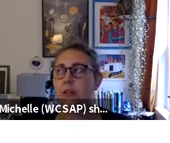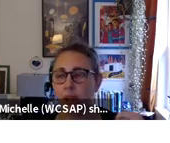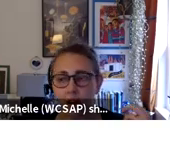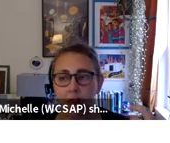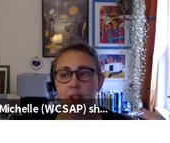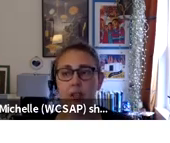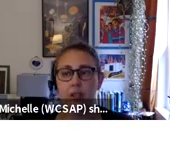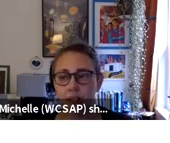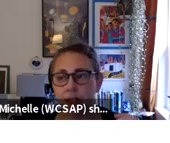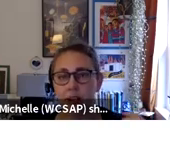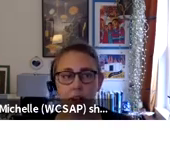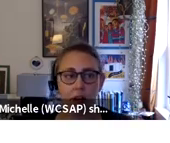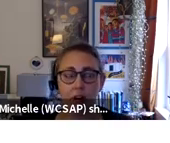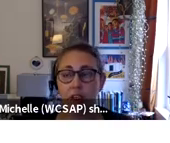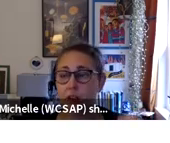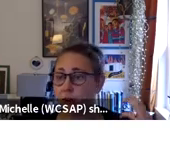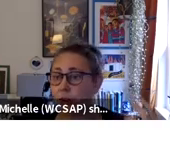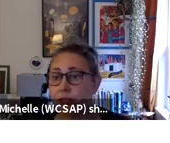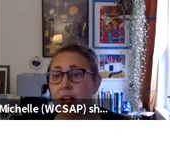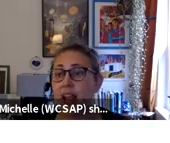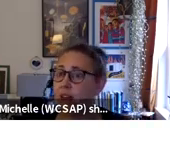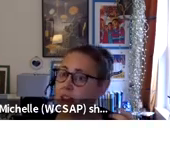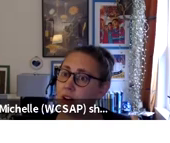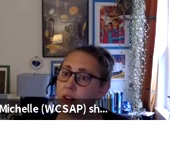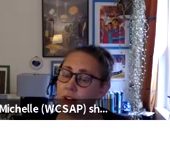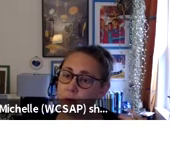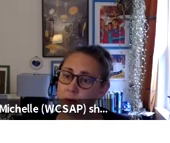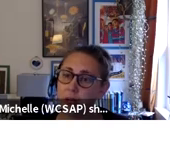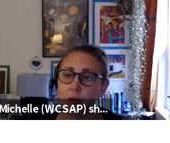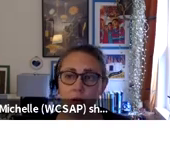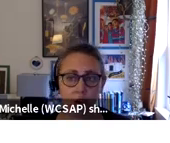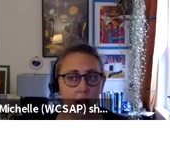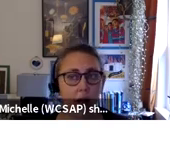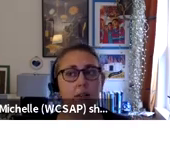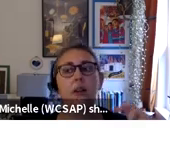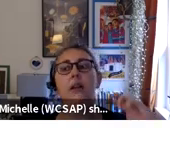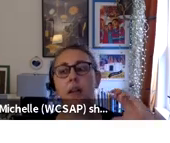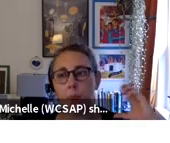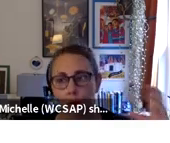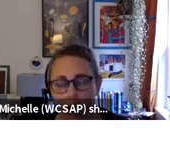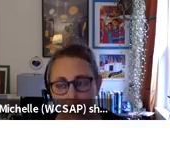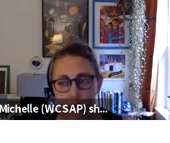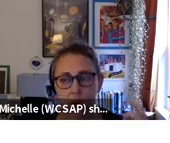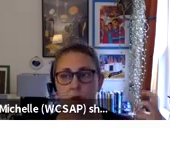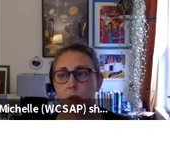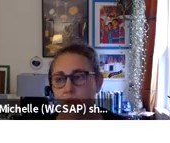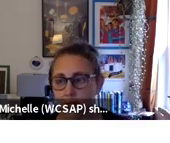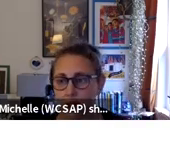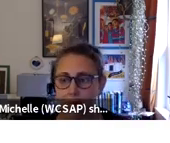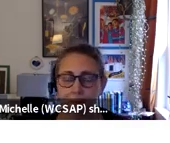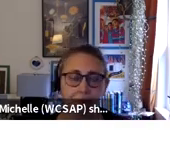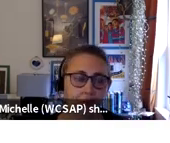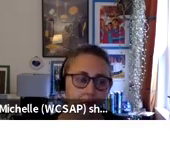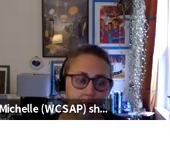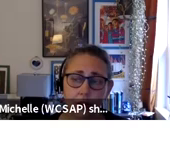do to kind of to get you there, or to get you only to like have these conversations with me and with the child, like practice reinforcing